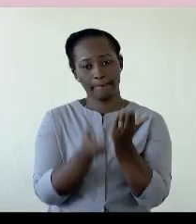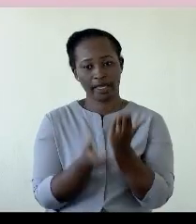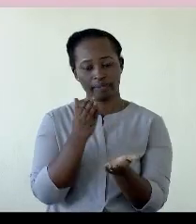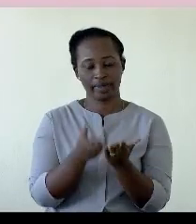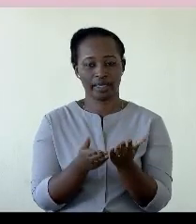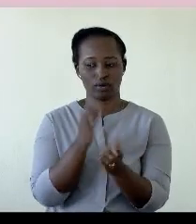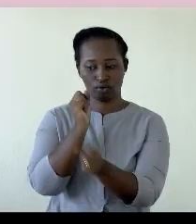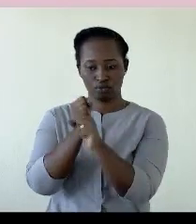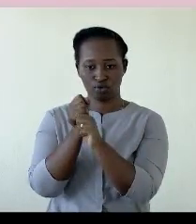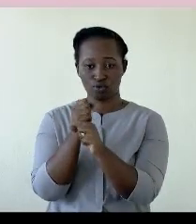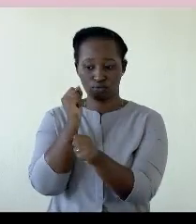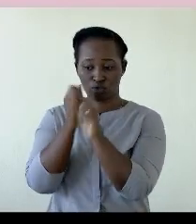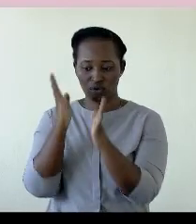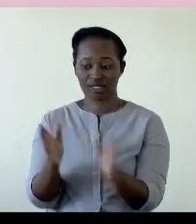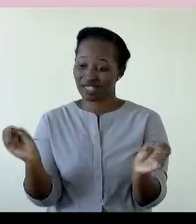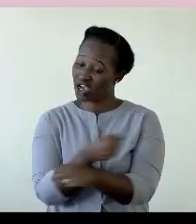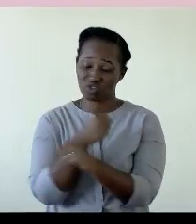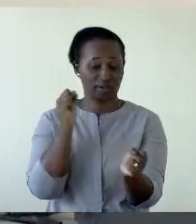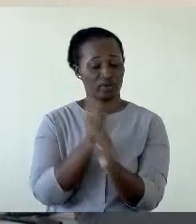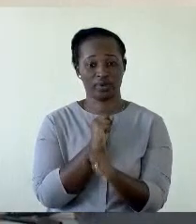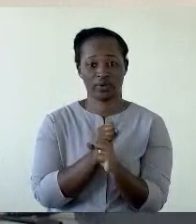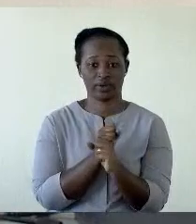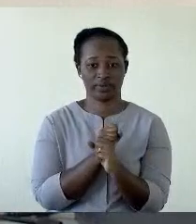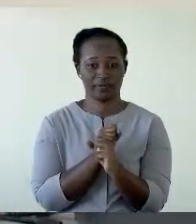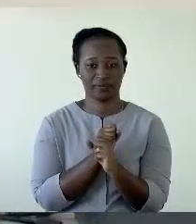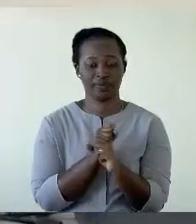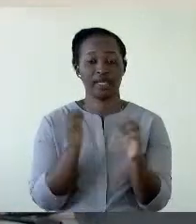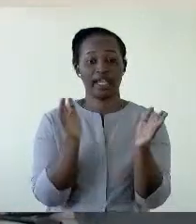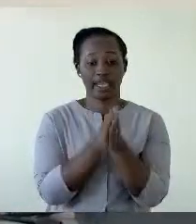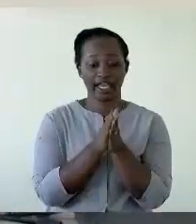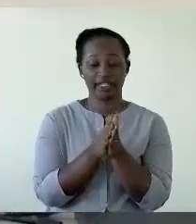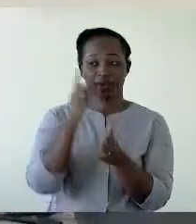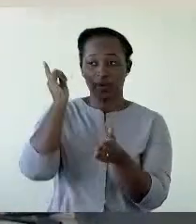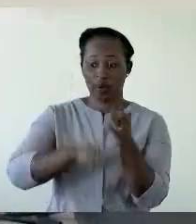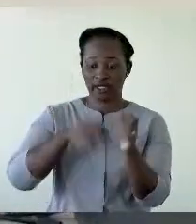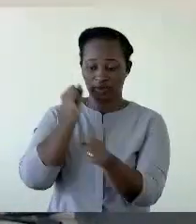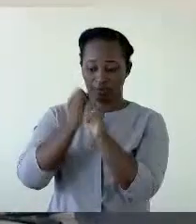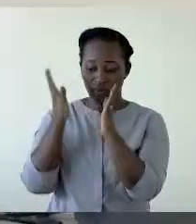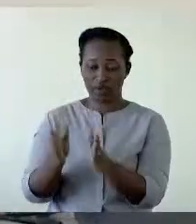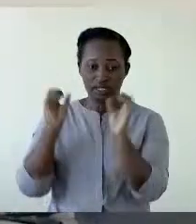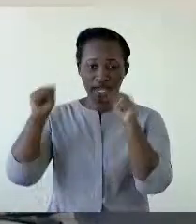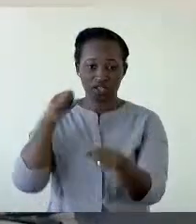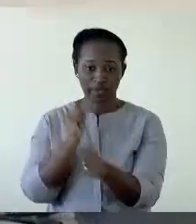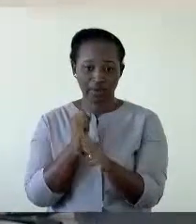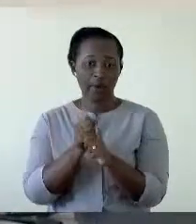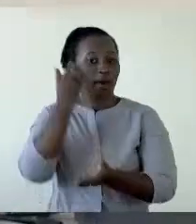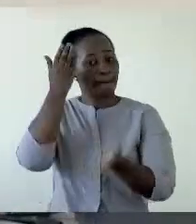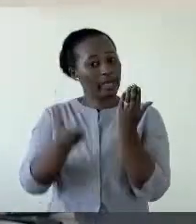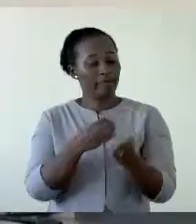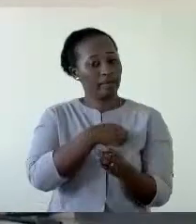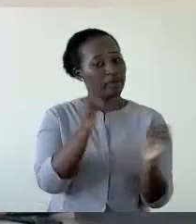the employee cannot do that. And what the employee can do, maybe the boss